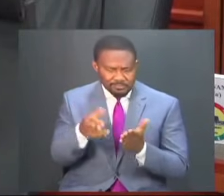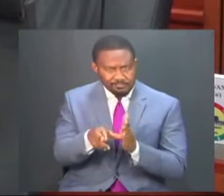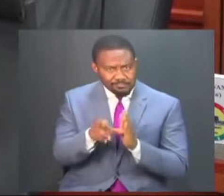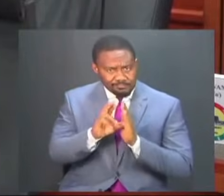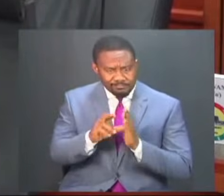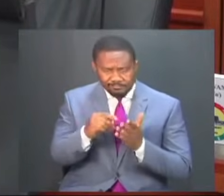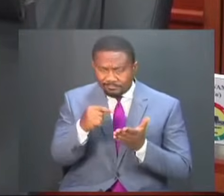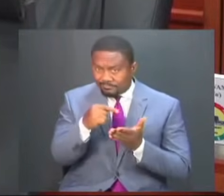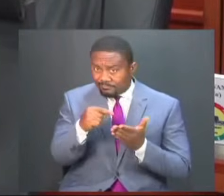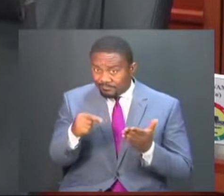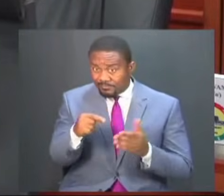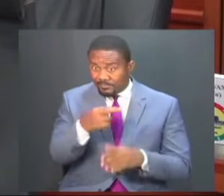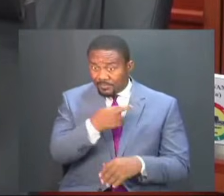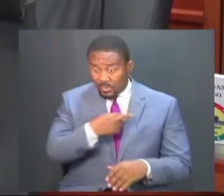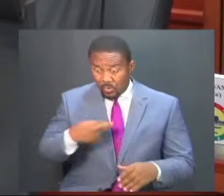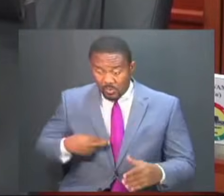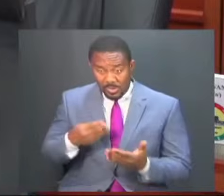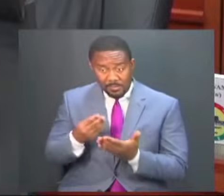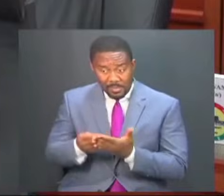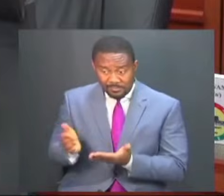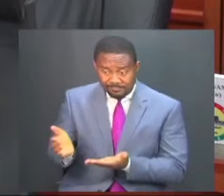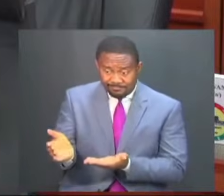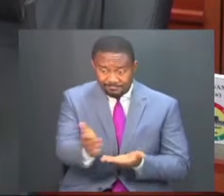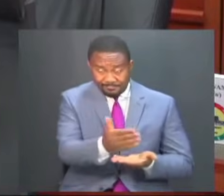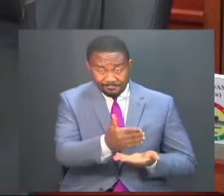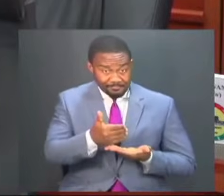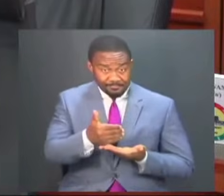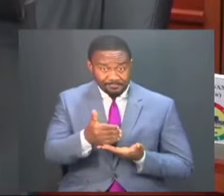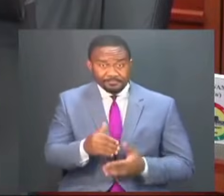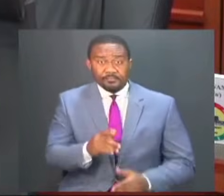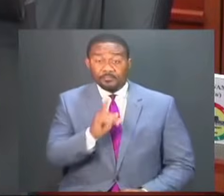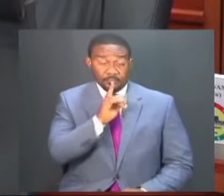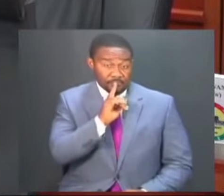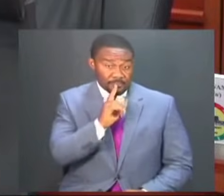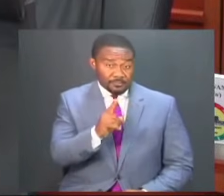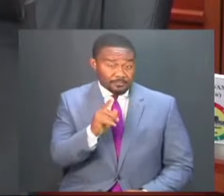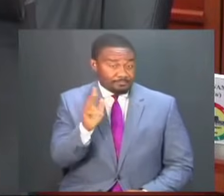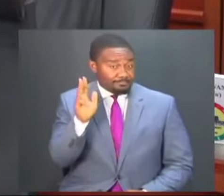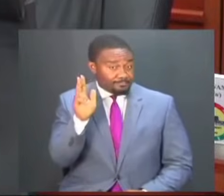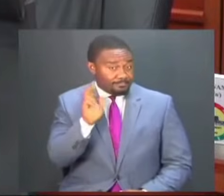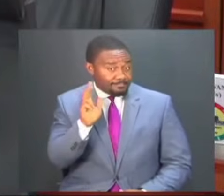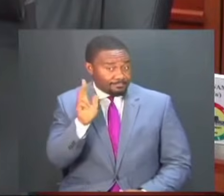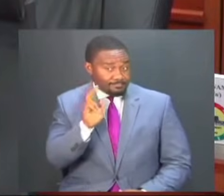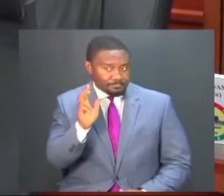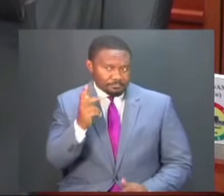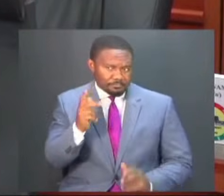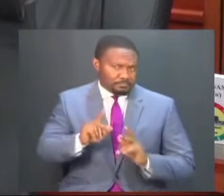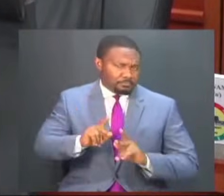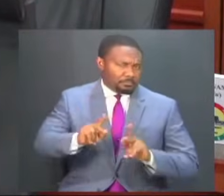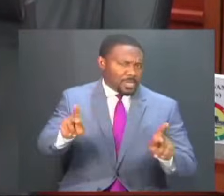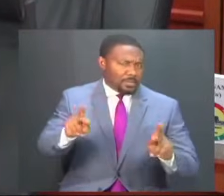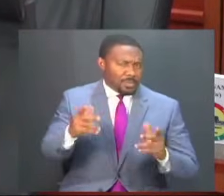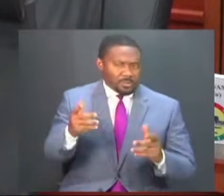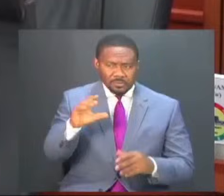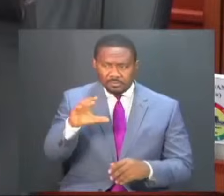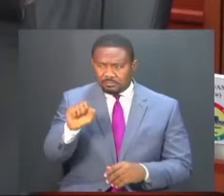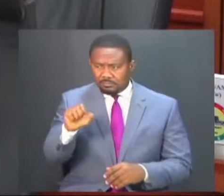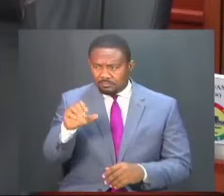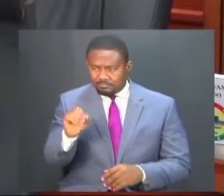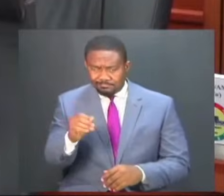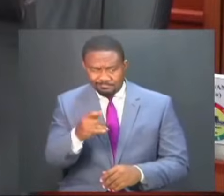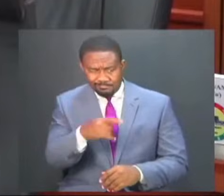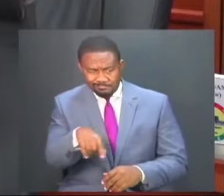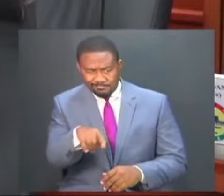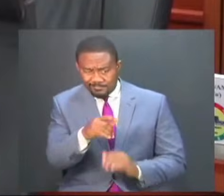current royalties regime. So yes, we've listened to the civil society, we've listened to experts in